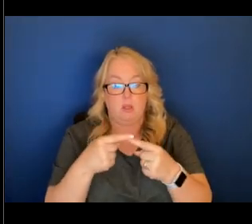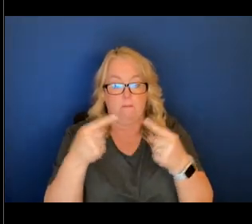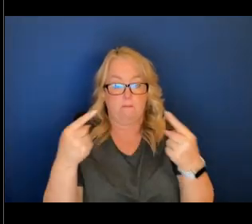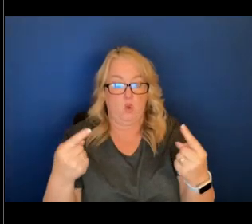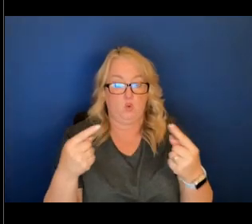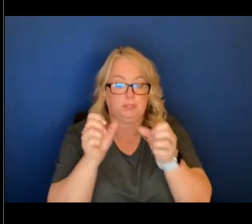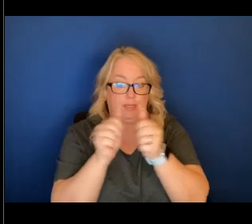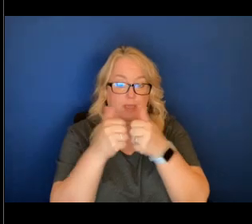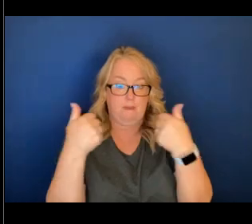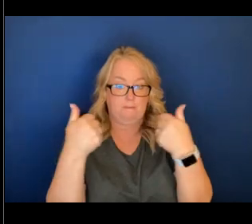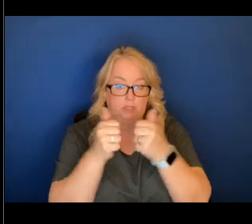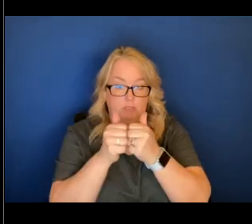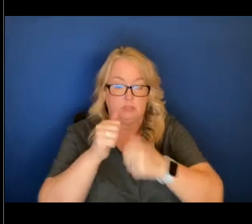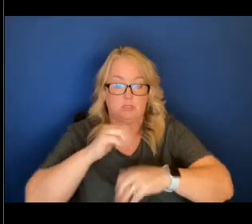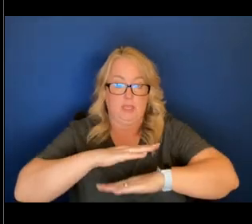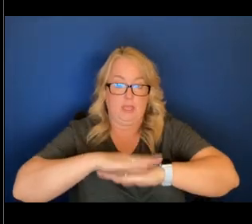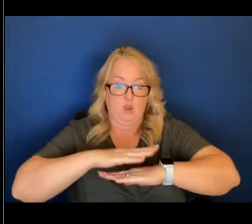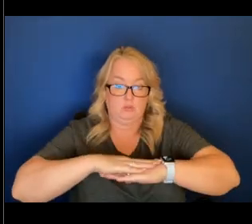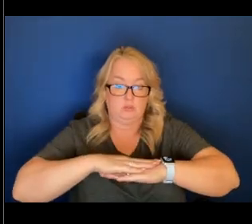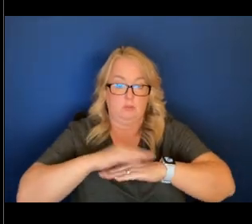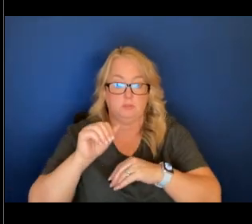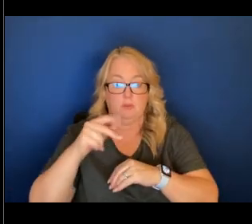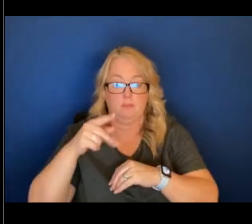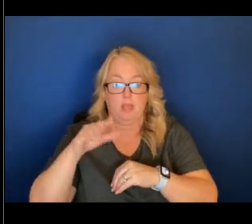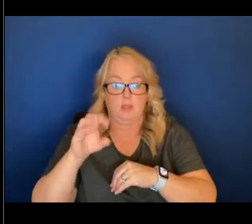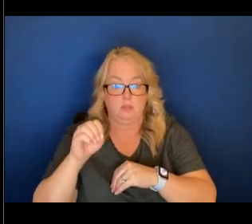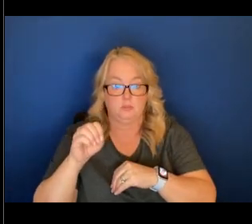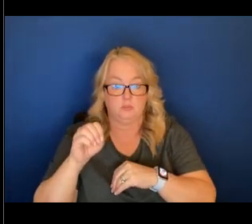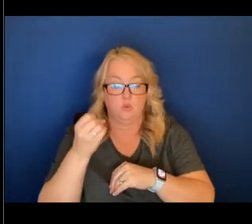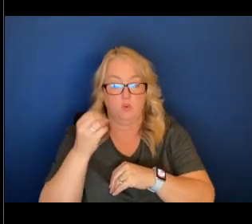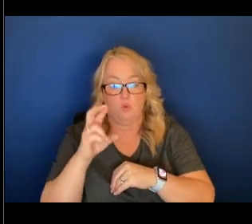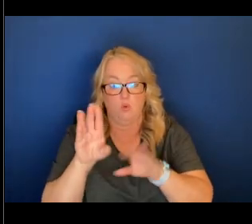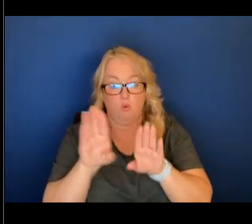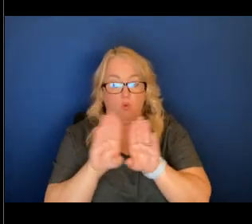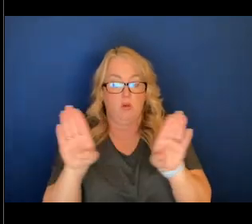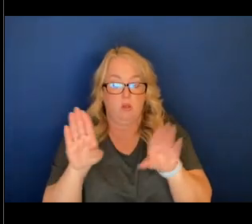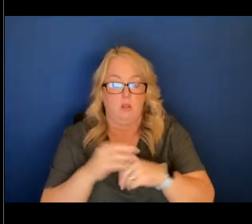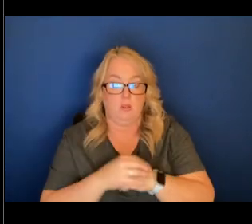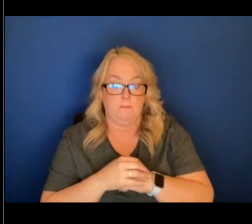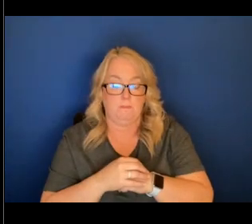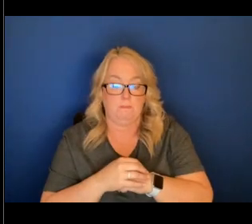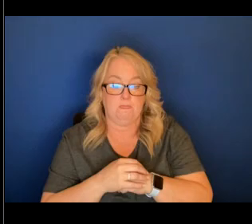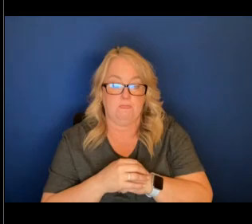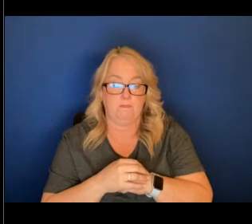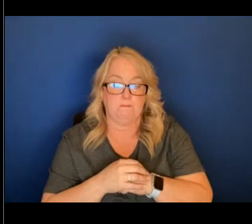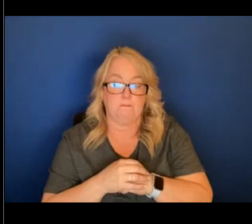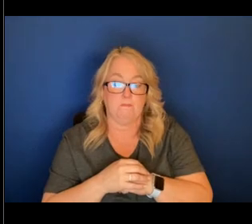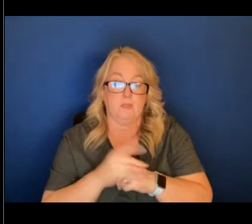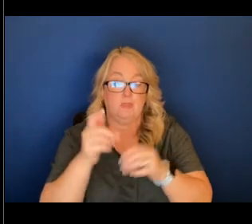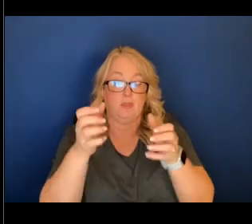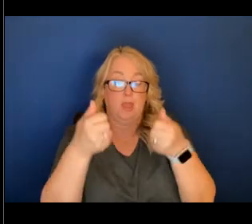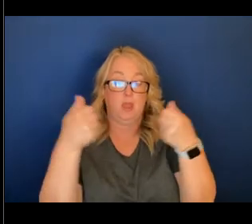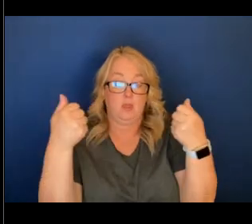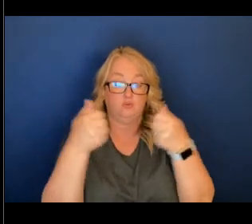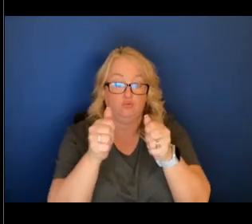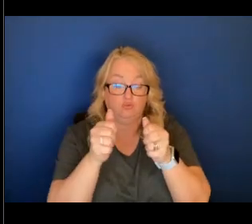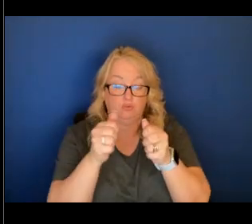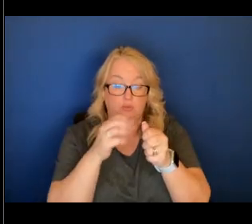cabinets, countertops, appliances, or walls. The handles of cabinets